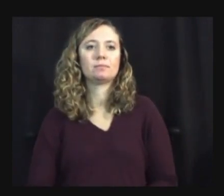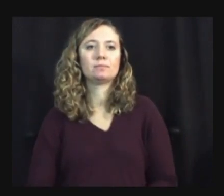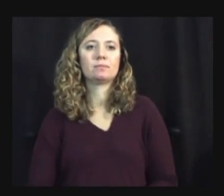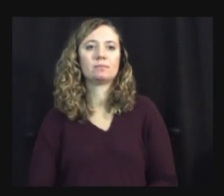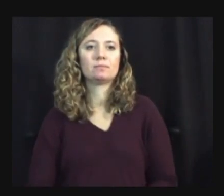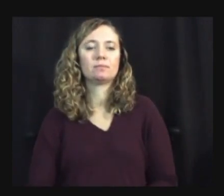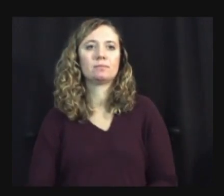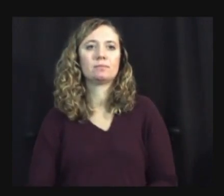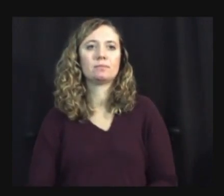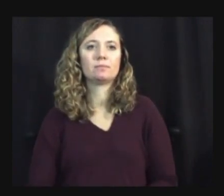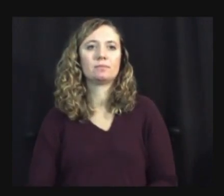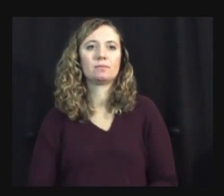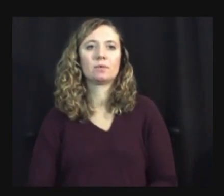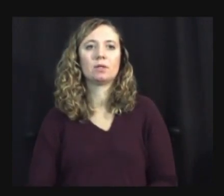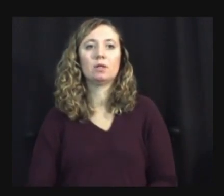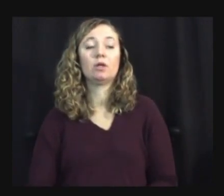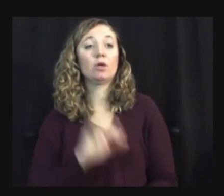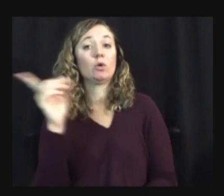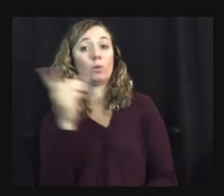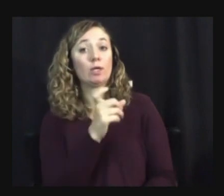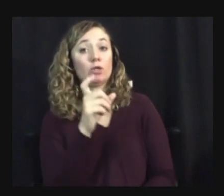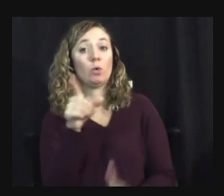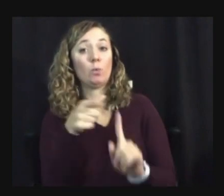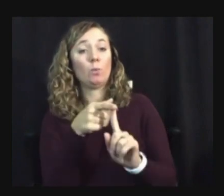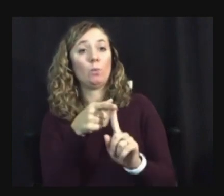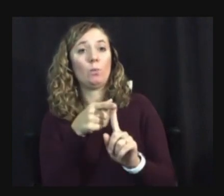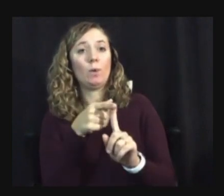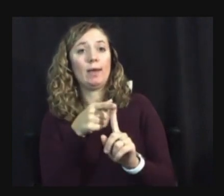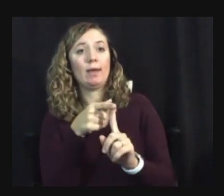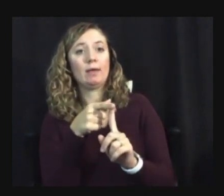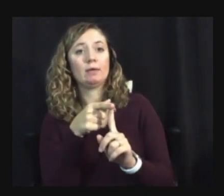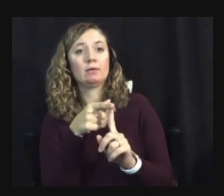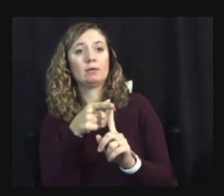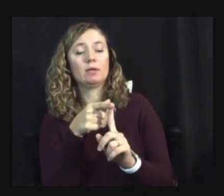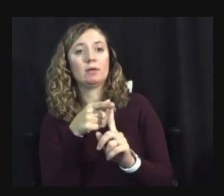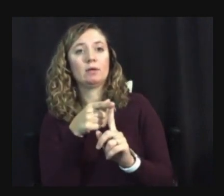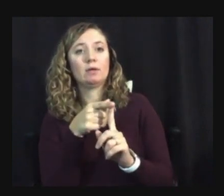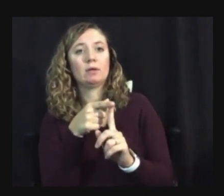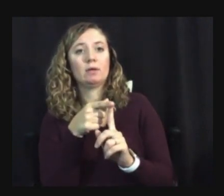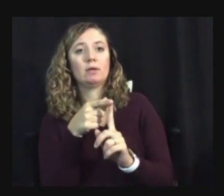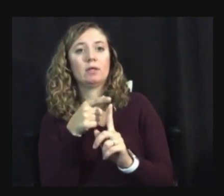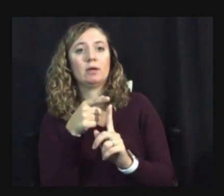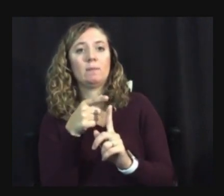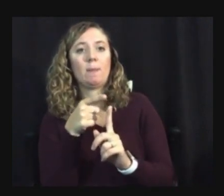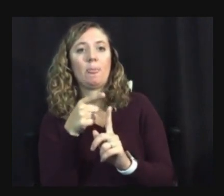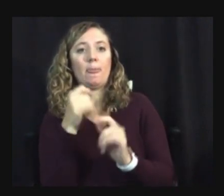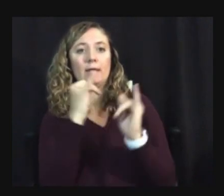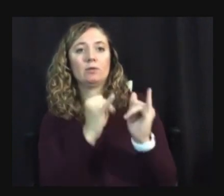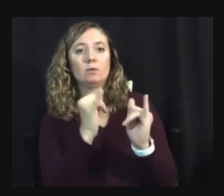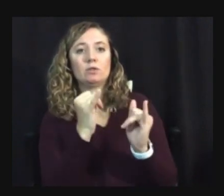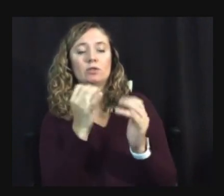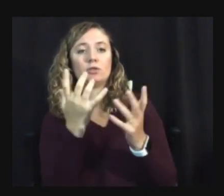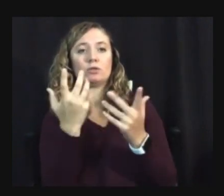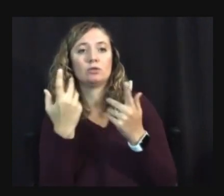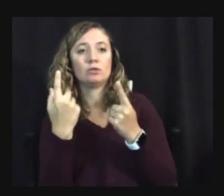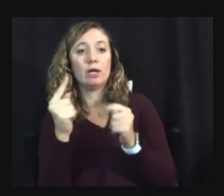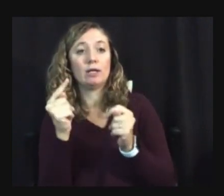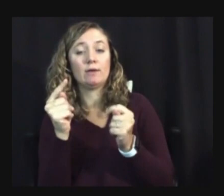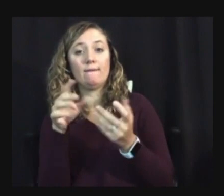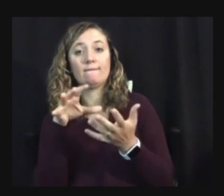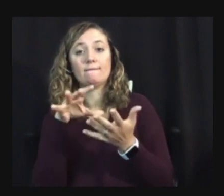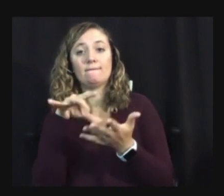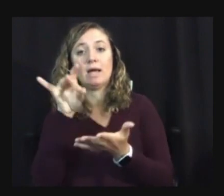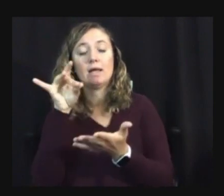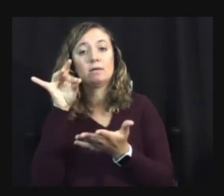Question here says, when it comes to finding love for individuals who still need a lot of support, not independent living,